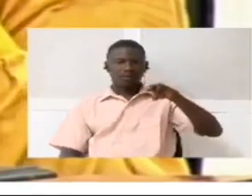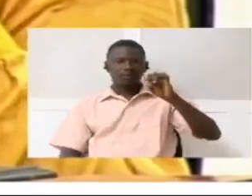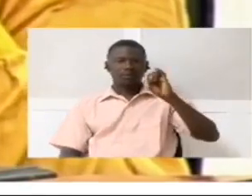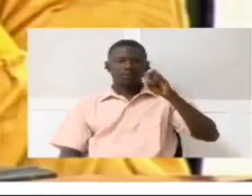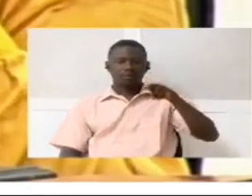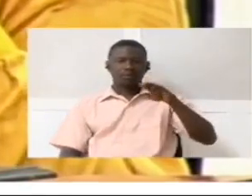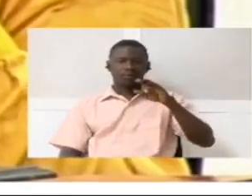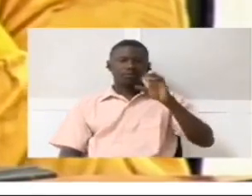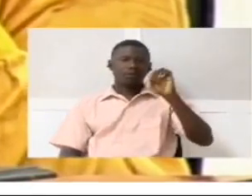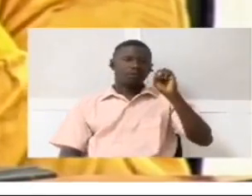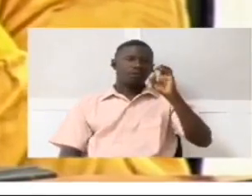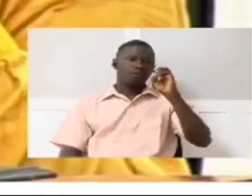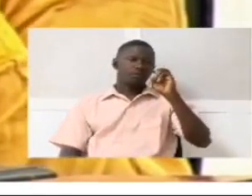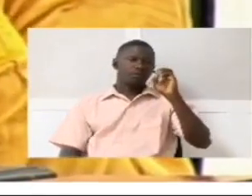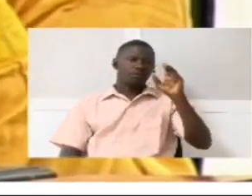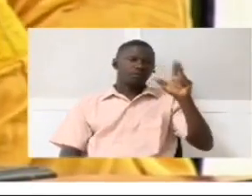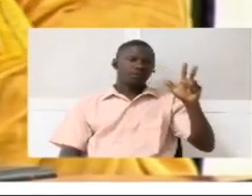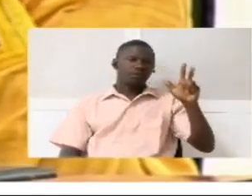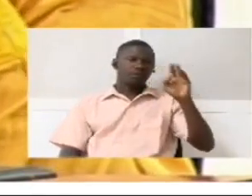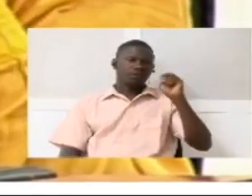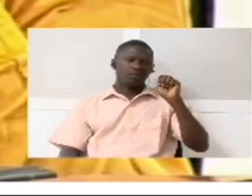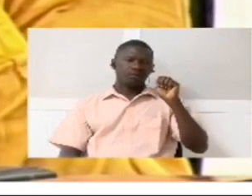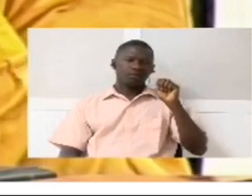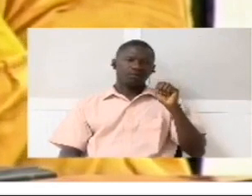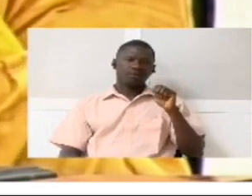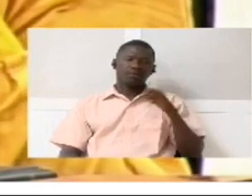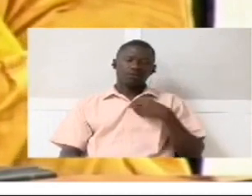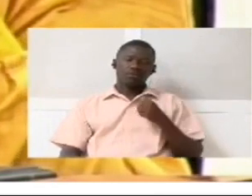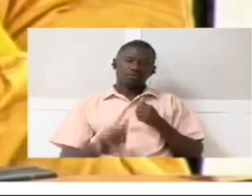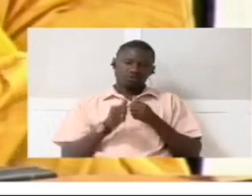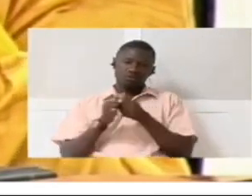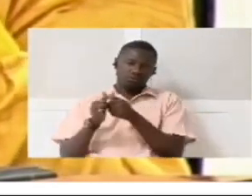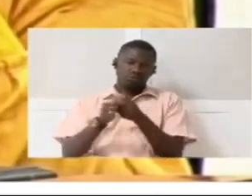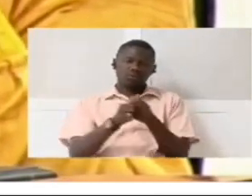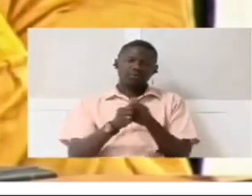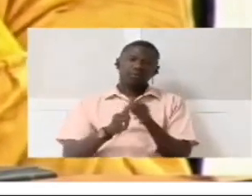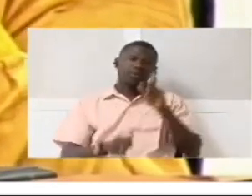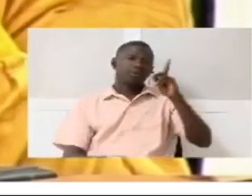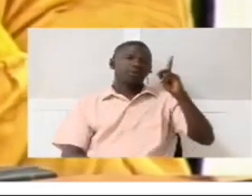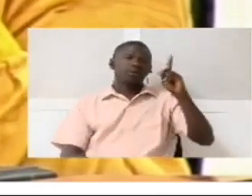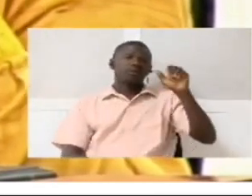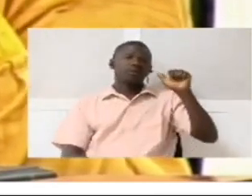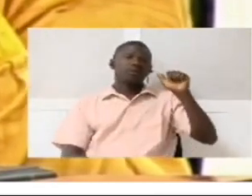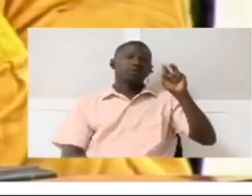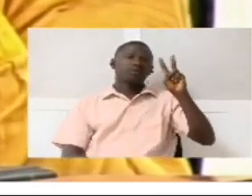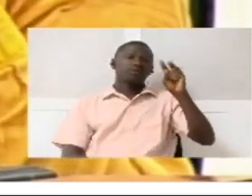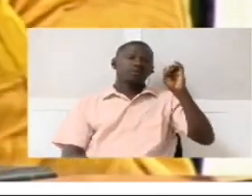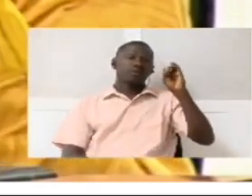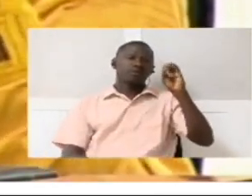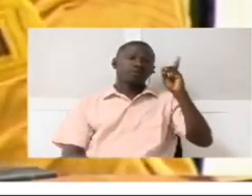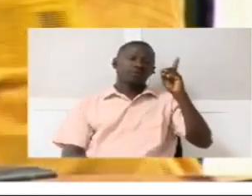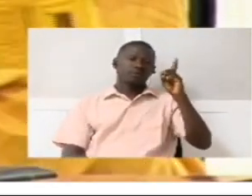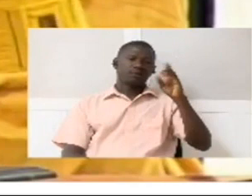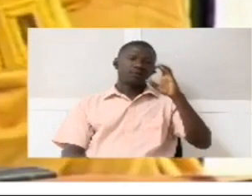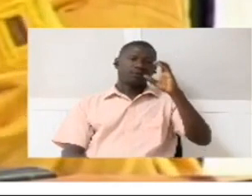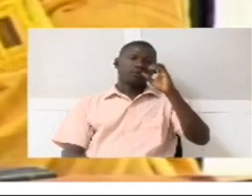I mean, so, why boy David Coley? He was a stooge of David Coley. David Coley